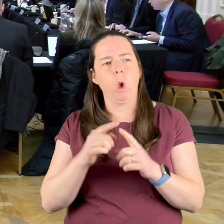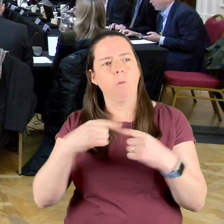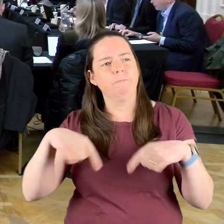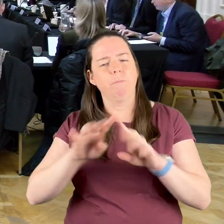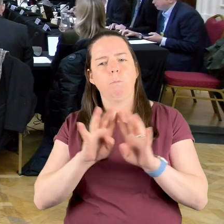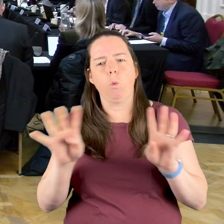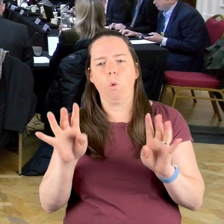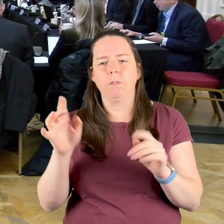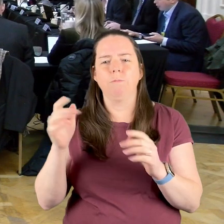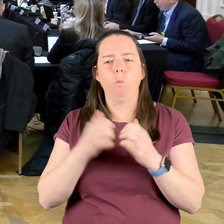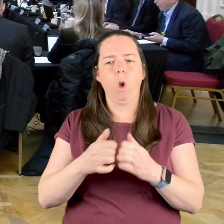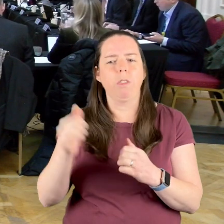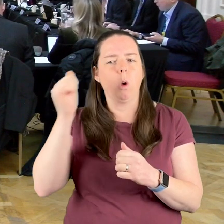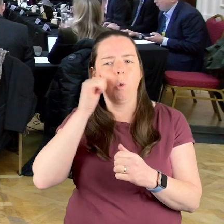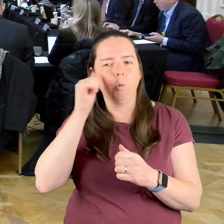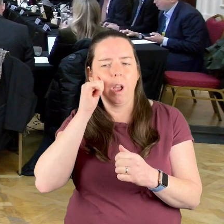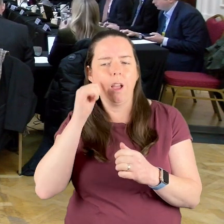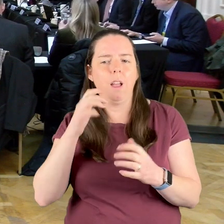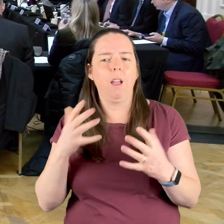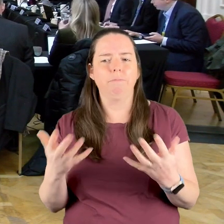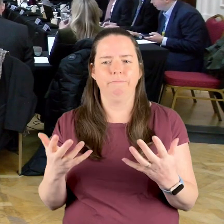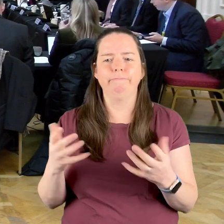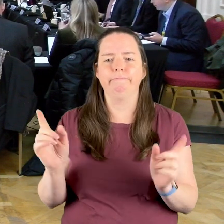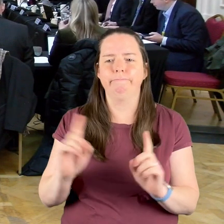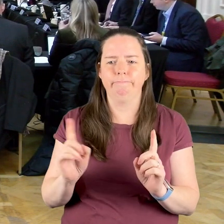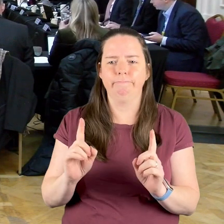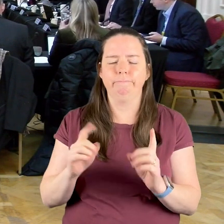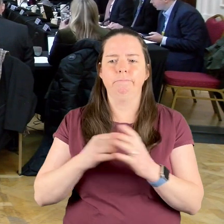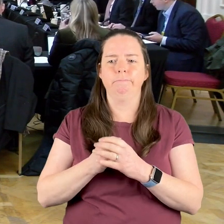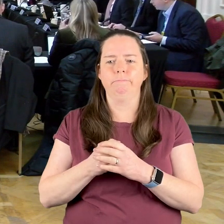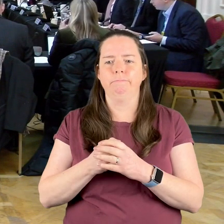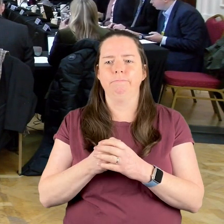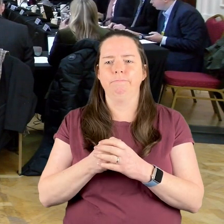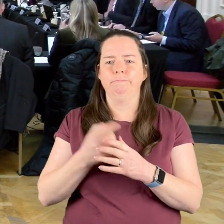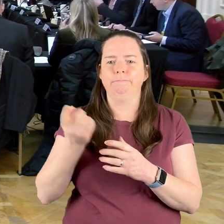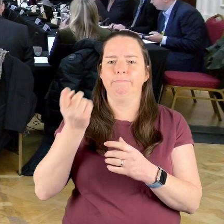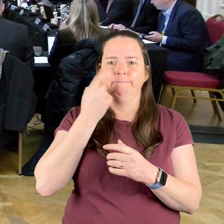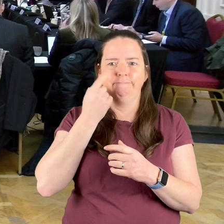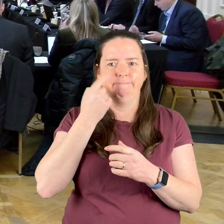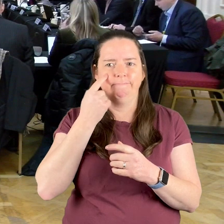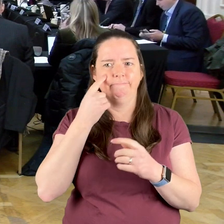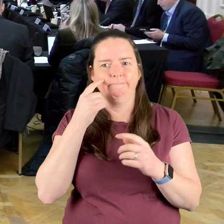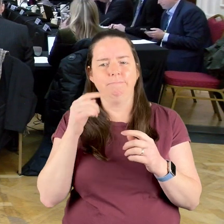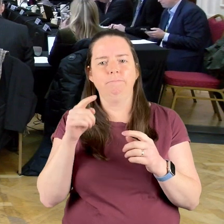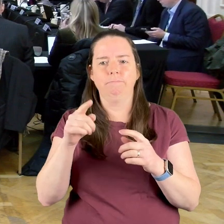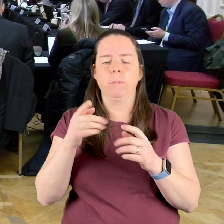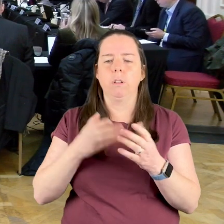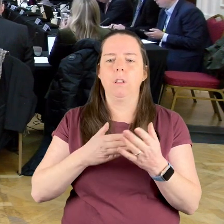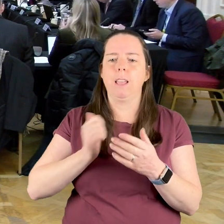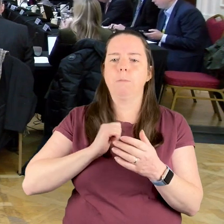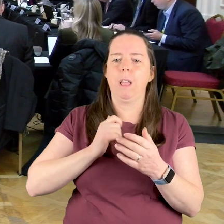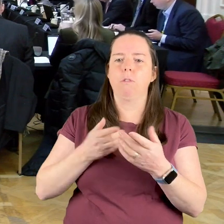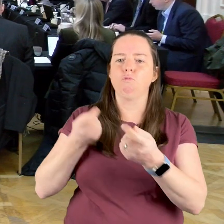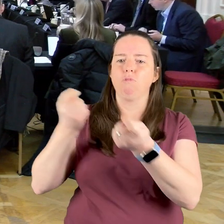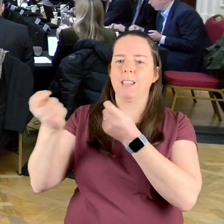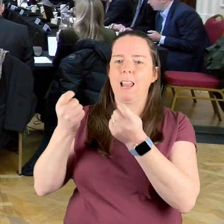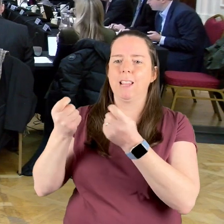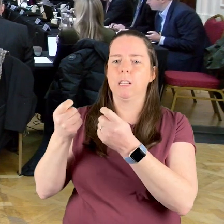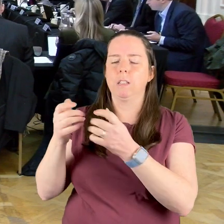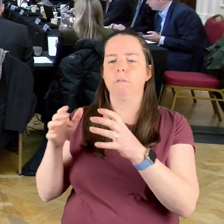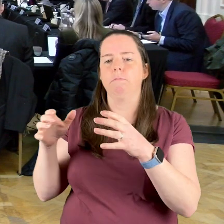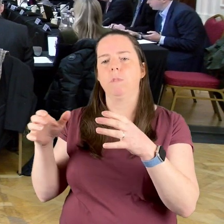worth the board being aware of the intense scrutiny attached that you would expect through